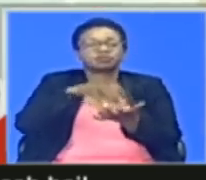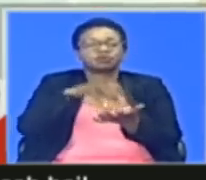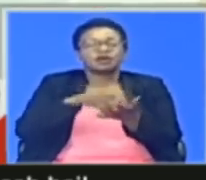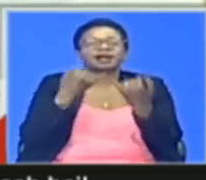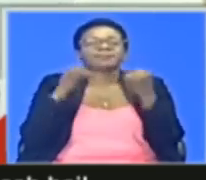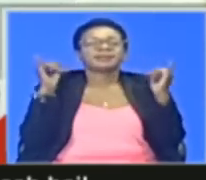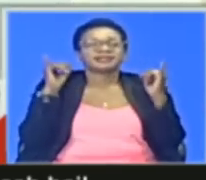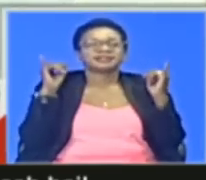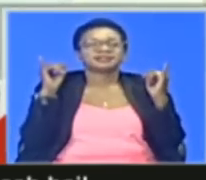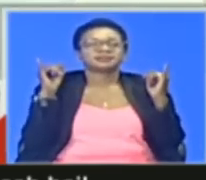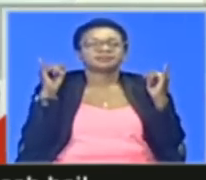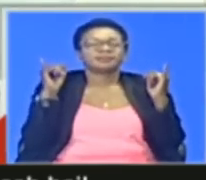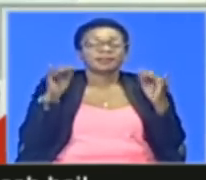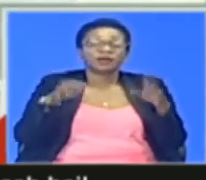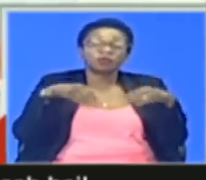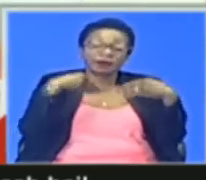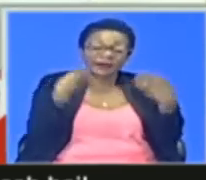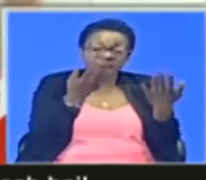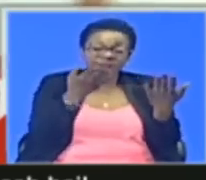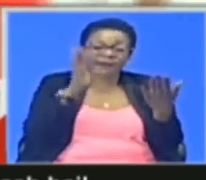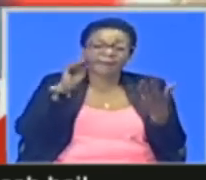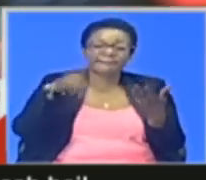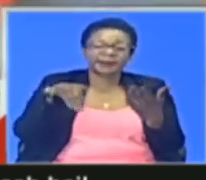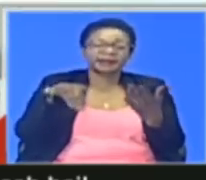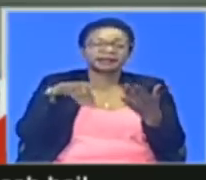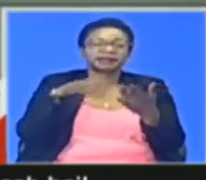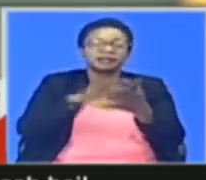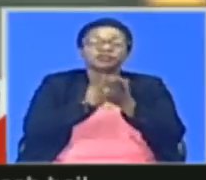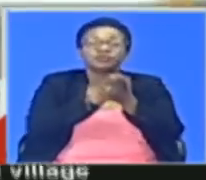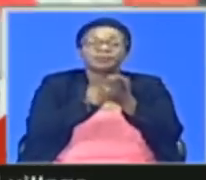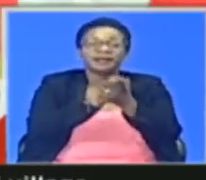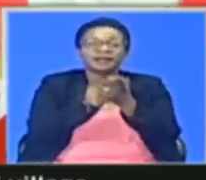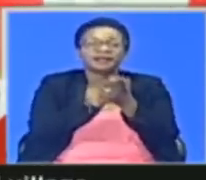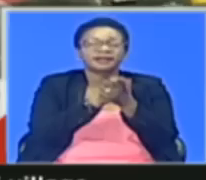ticket. Utampatia mbunge wa Jubilee awe jeshi yake kule bunge.